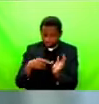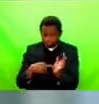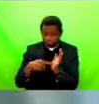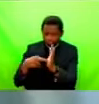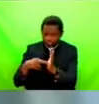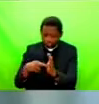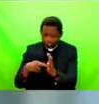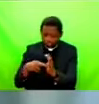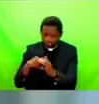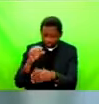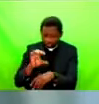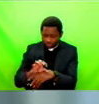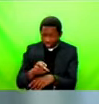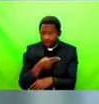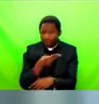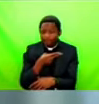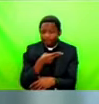Asumafo ewo ho ni asofo